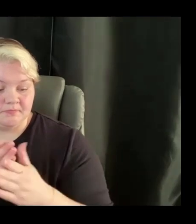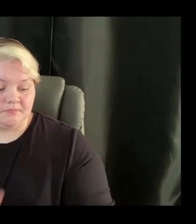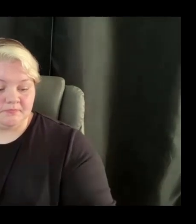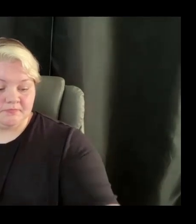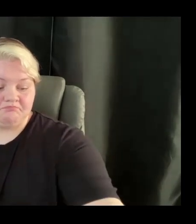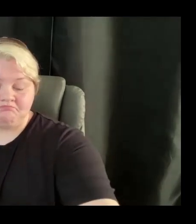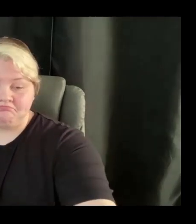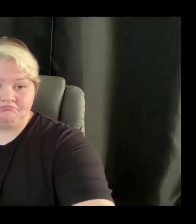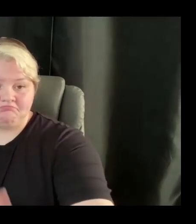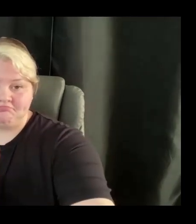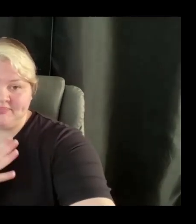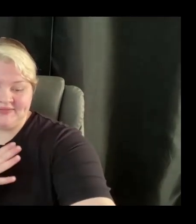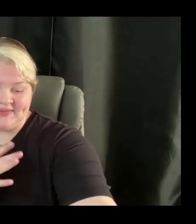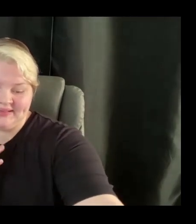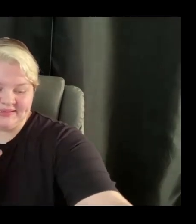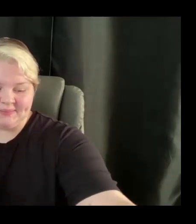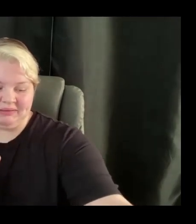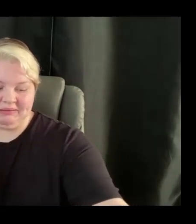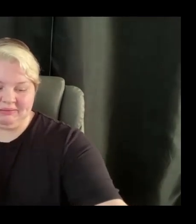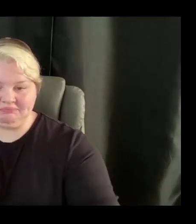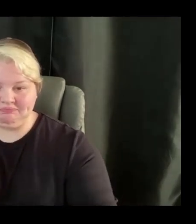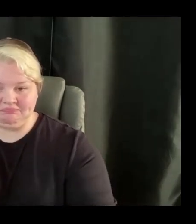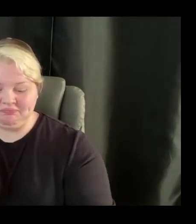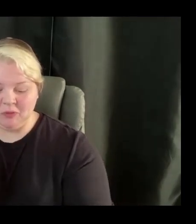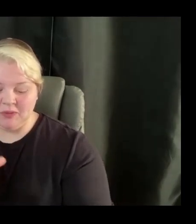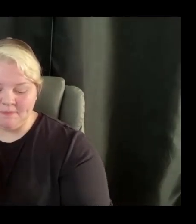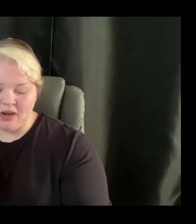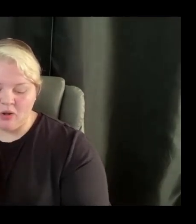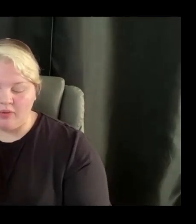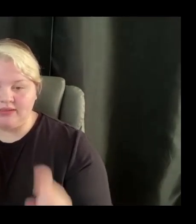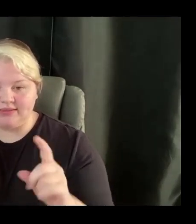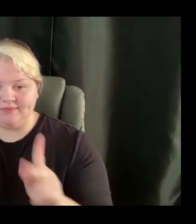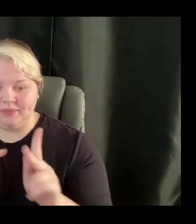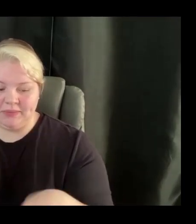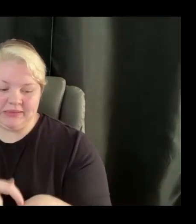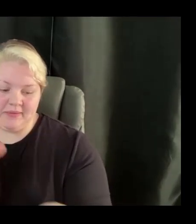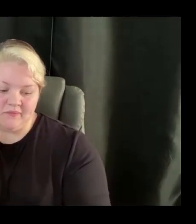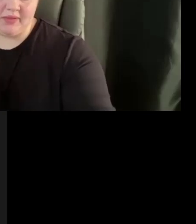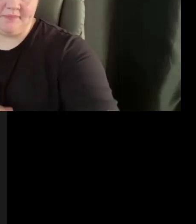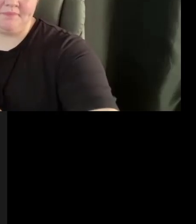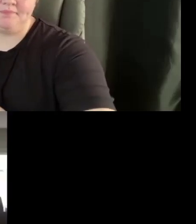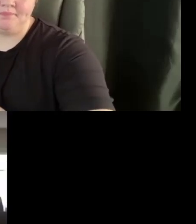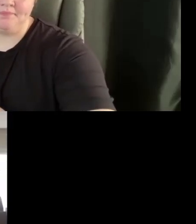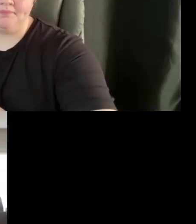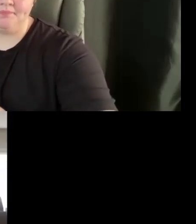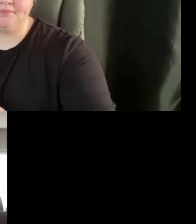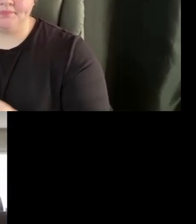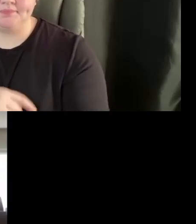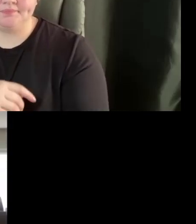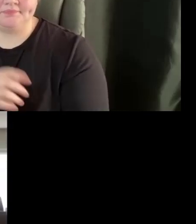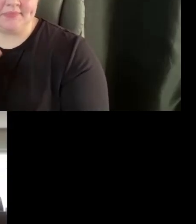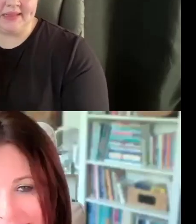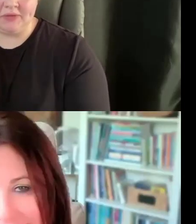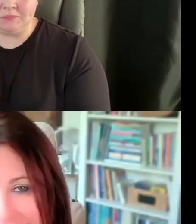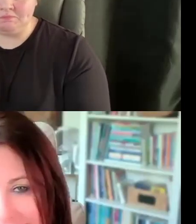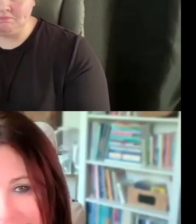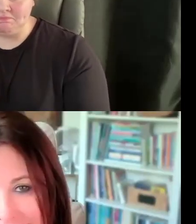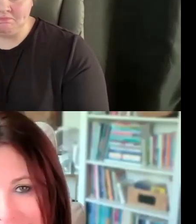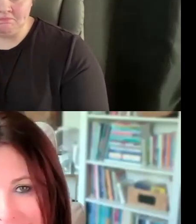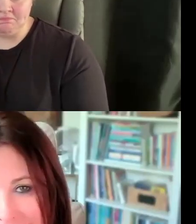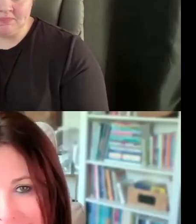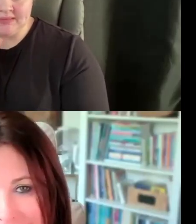That's okay. There's usually never any questions, but I'll still give people one quick second. If not, it sounds like I'm going to